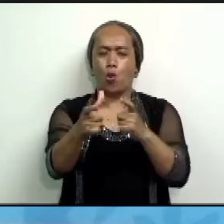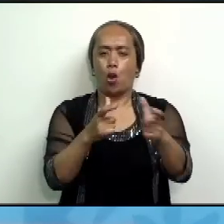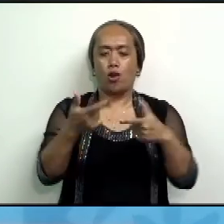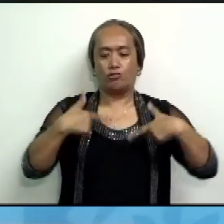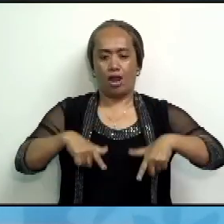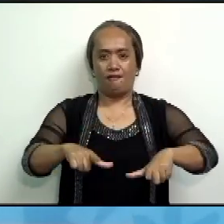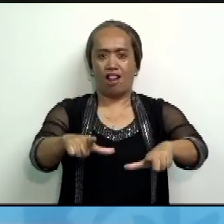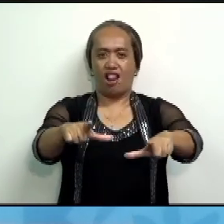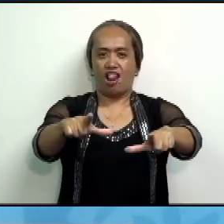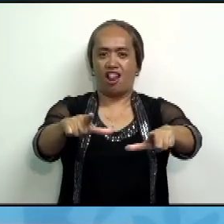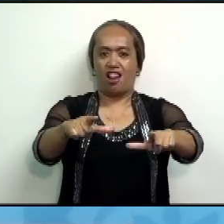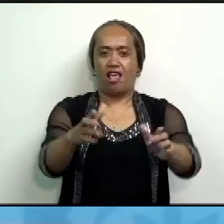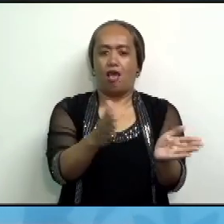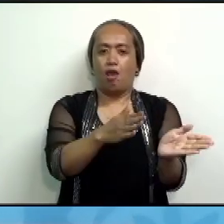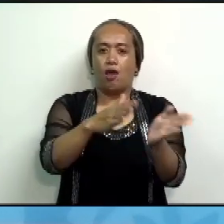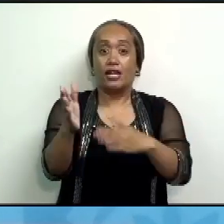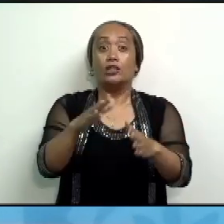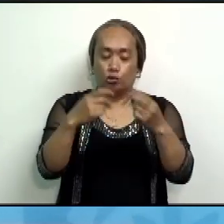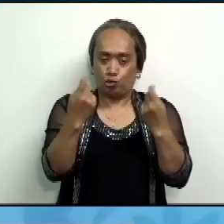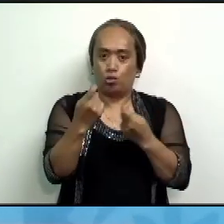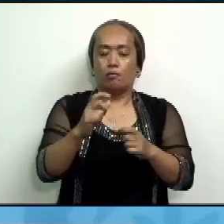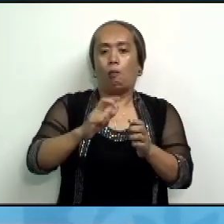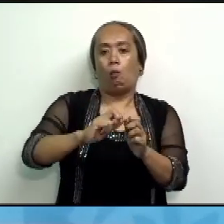use, and moving meetings online.